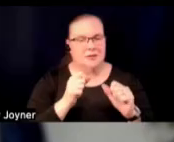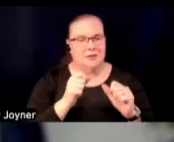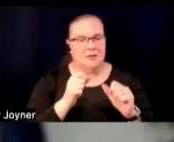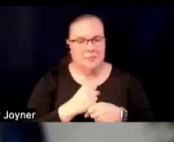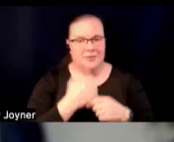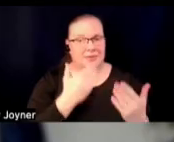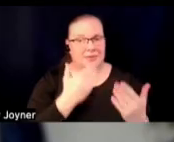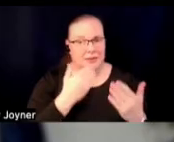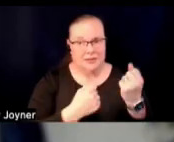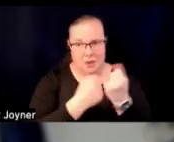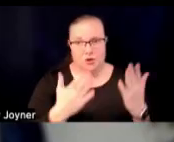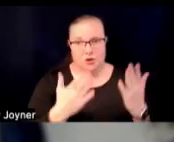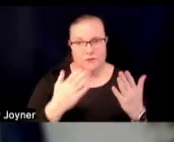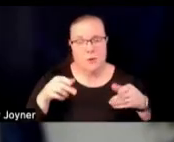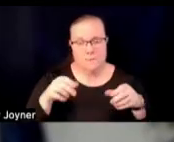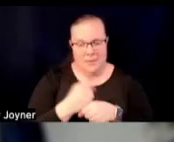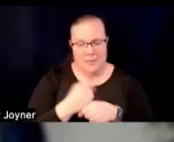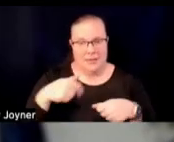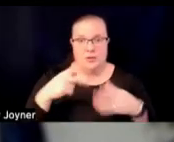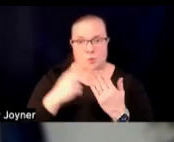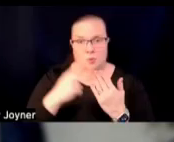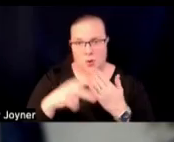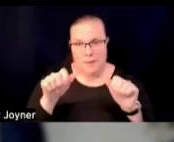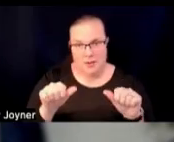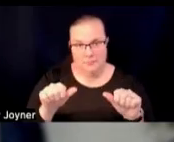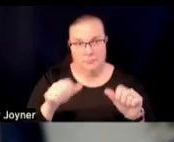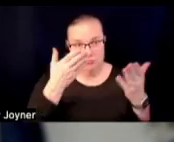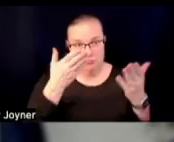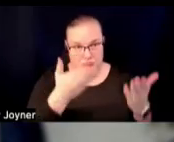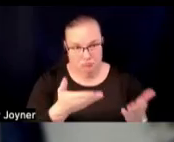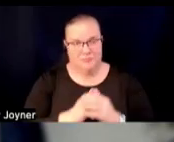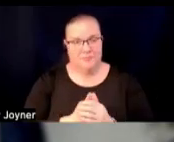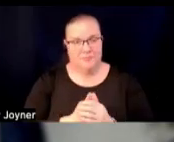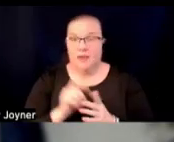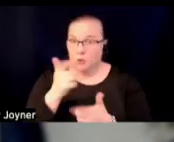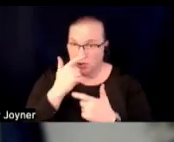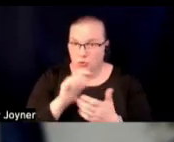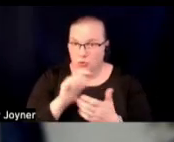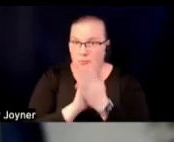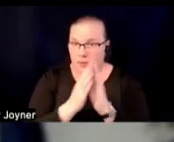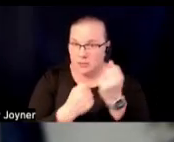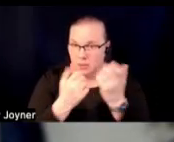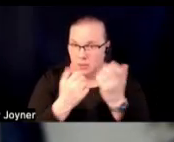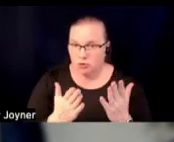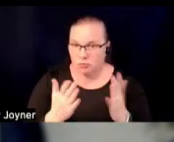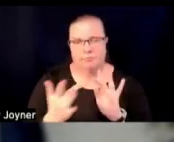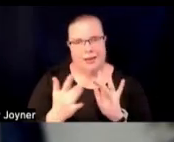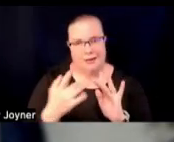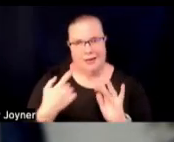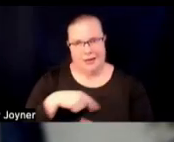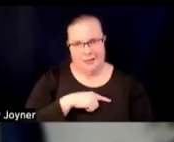possible. Please tell them thank you. If you're interested in being a sponsor, please get in touch with us at